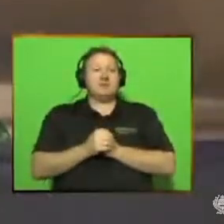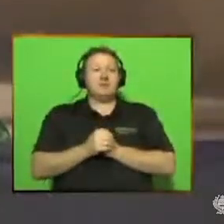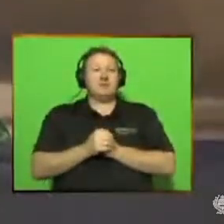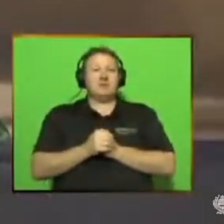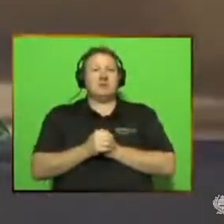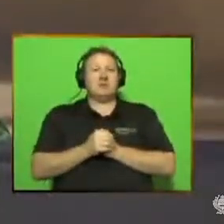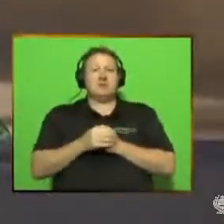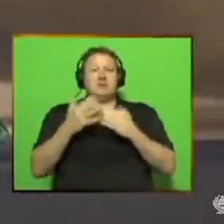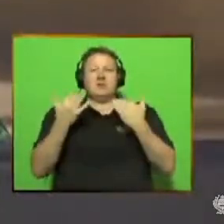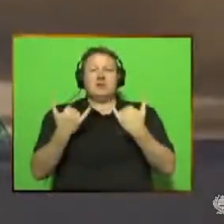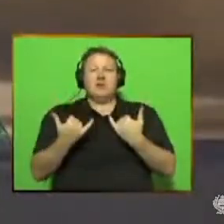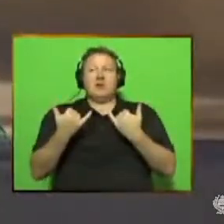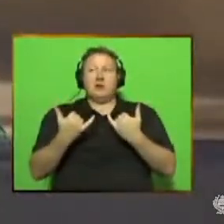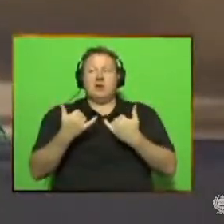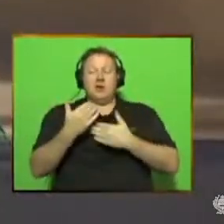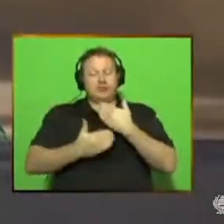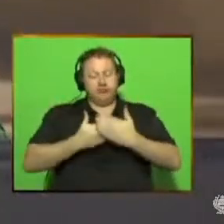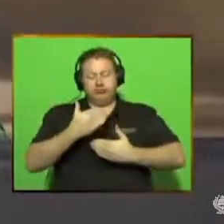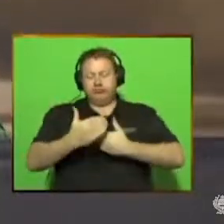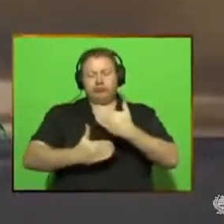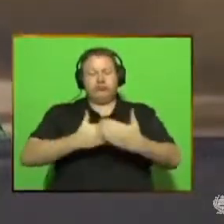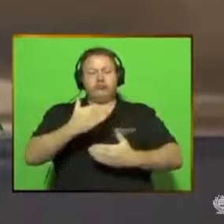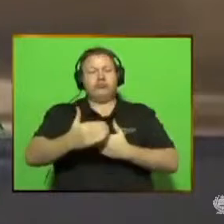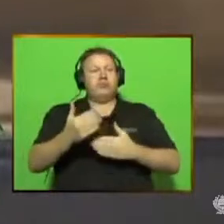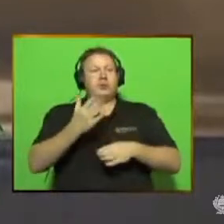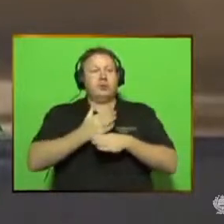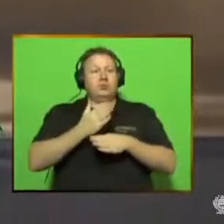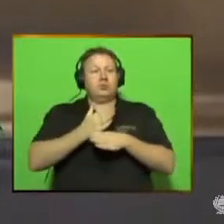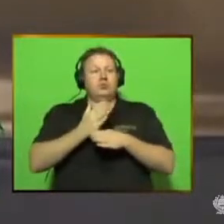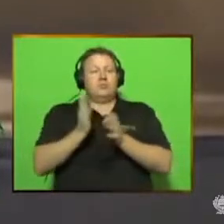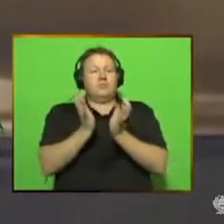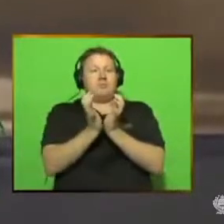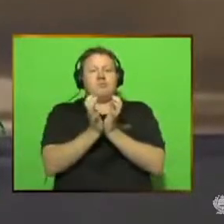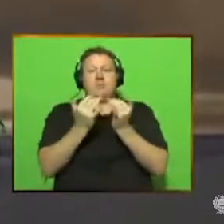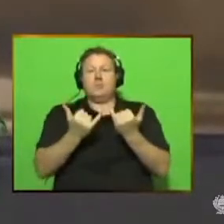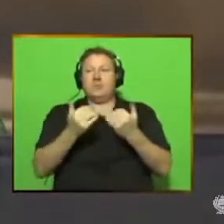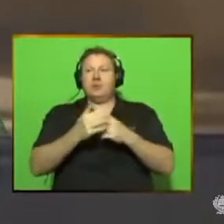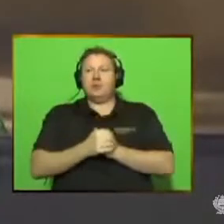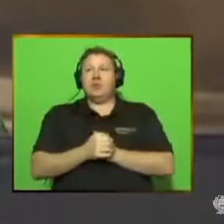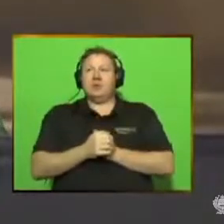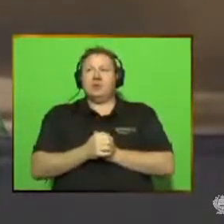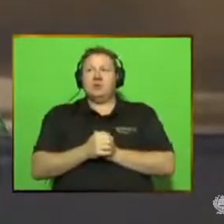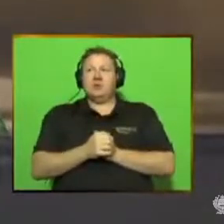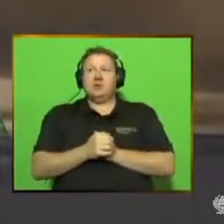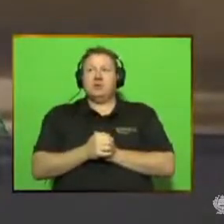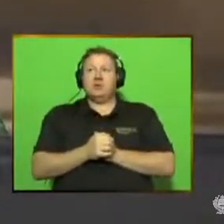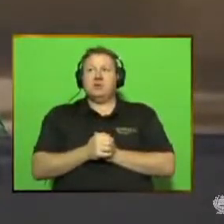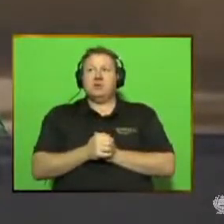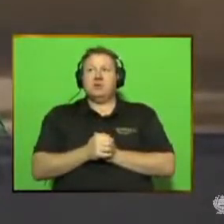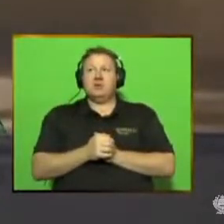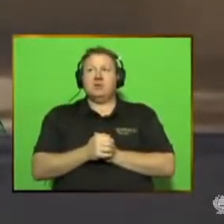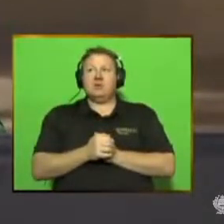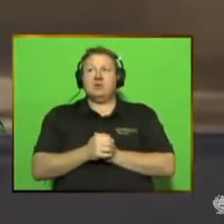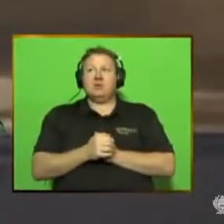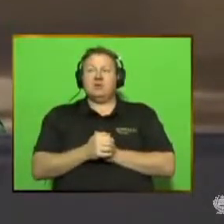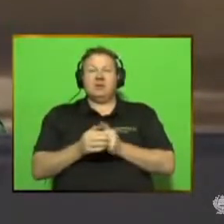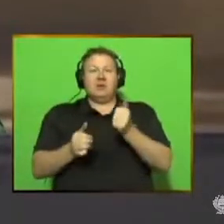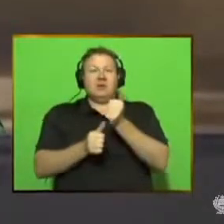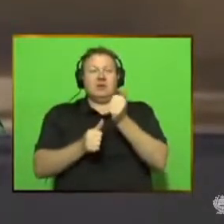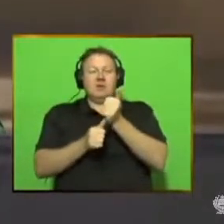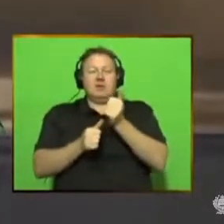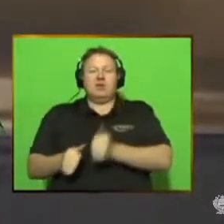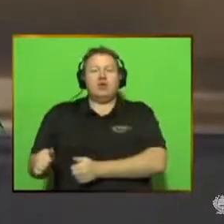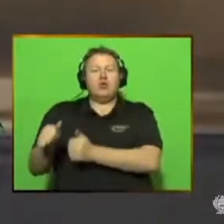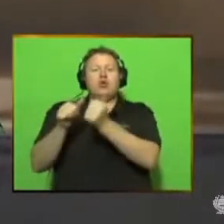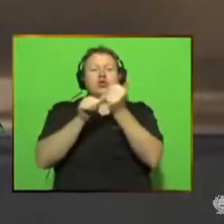we shall now resume the proceedings. The assistant